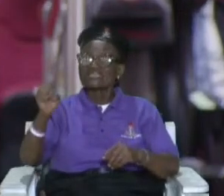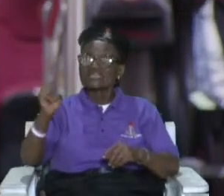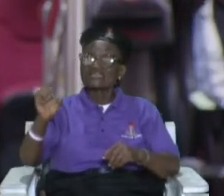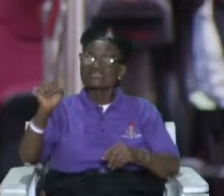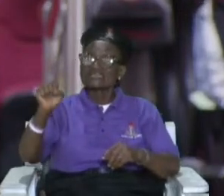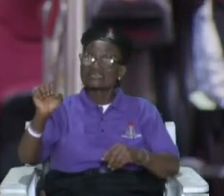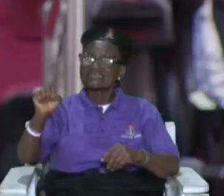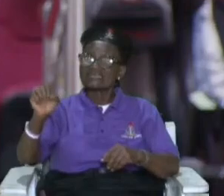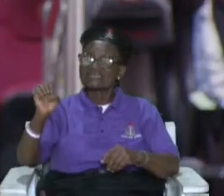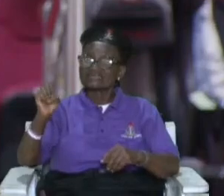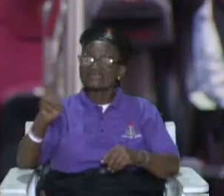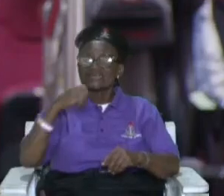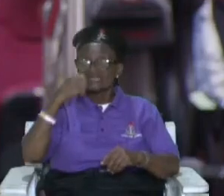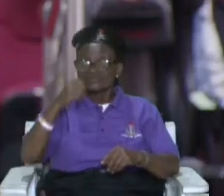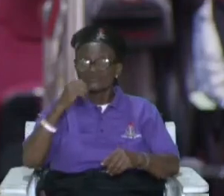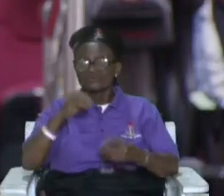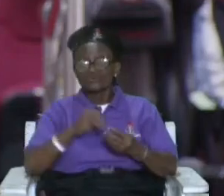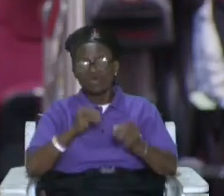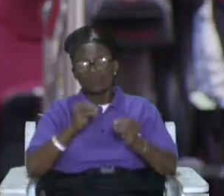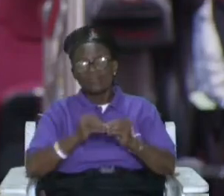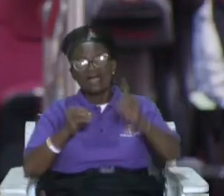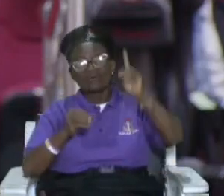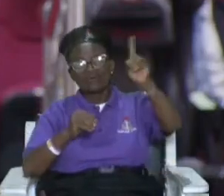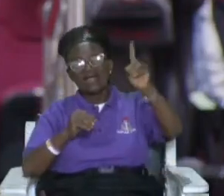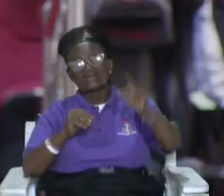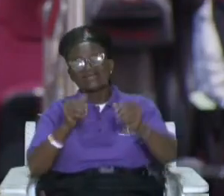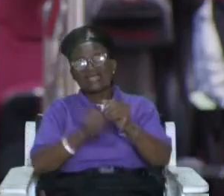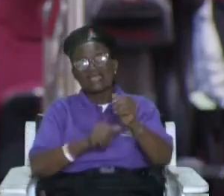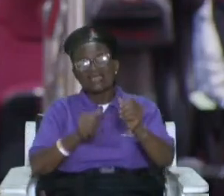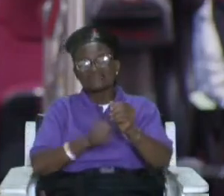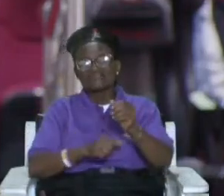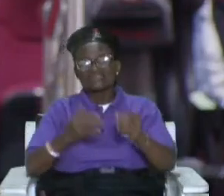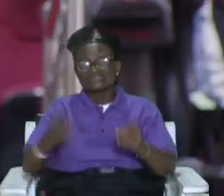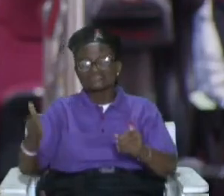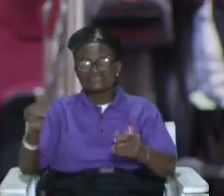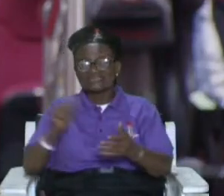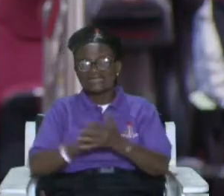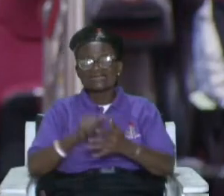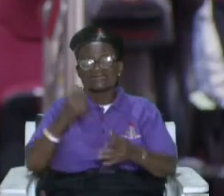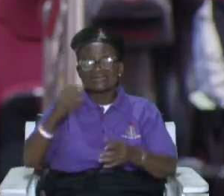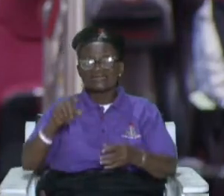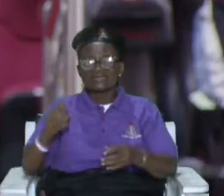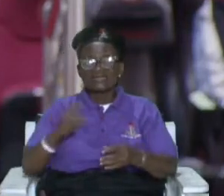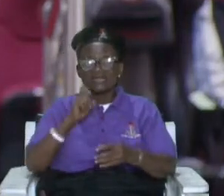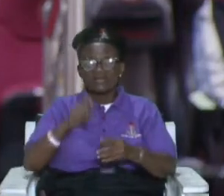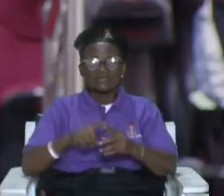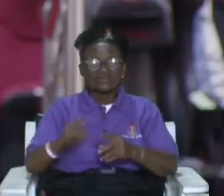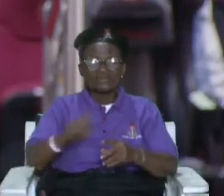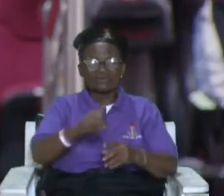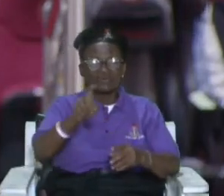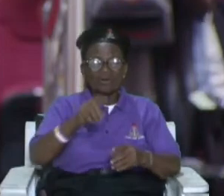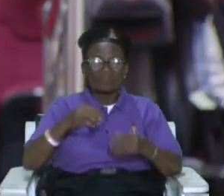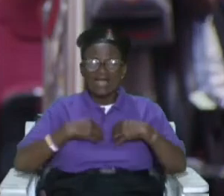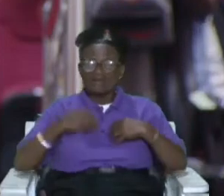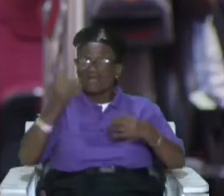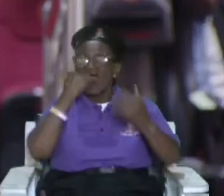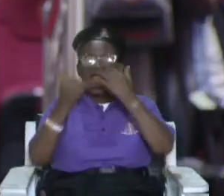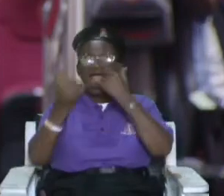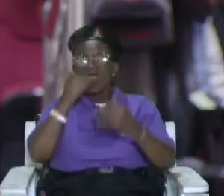number one, everything that the worms had consumed, they vomited.